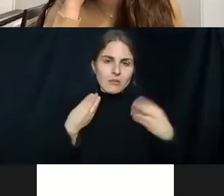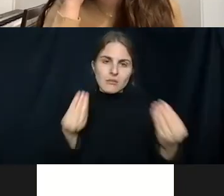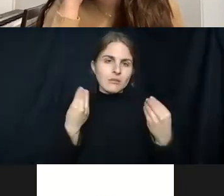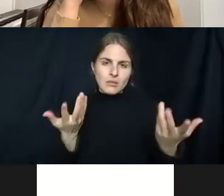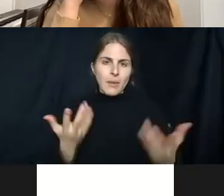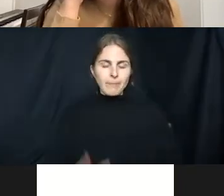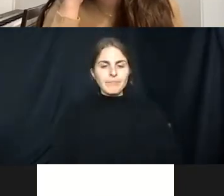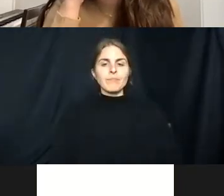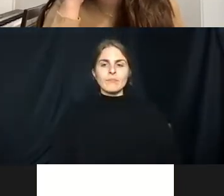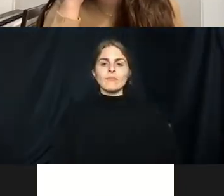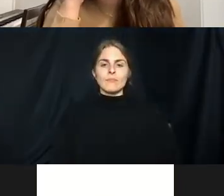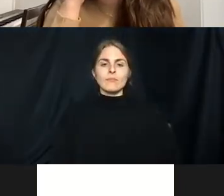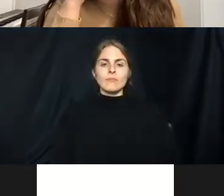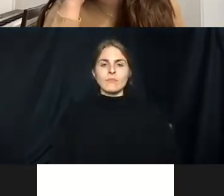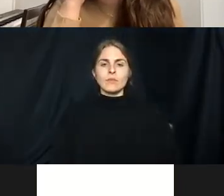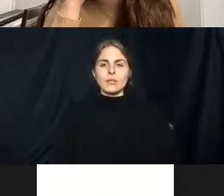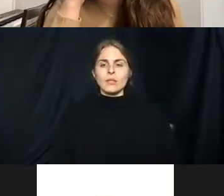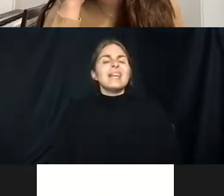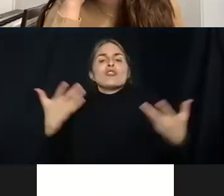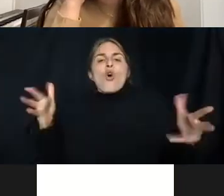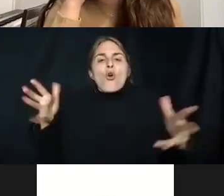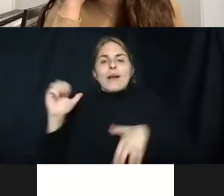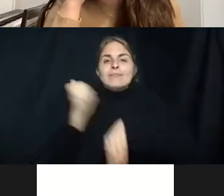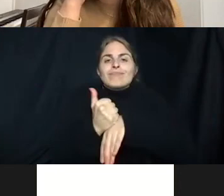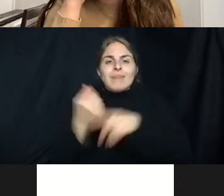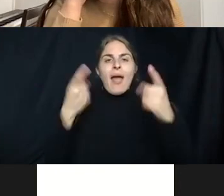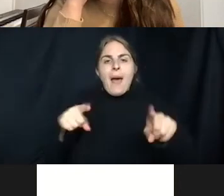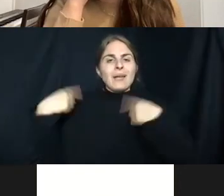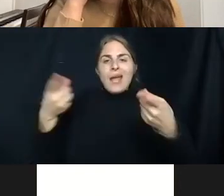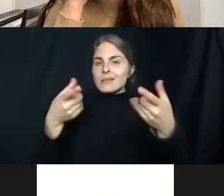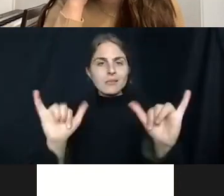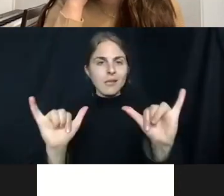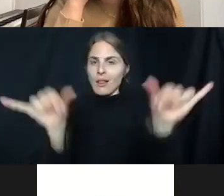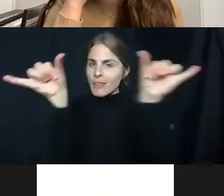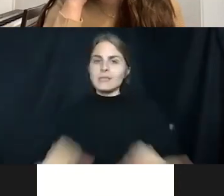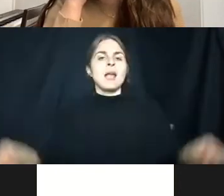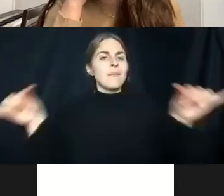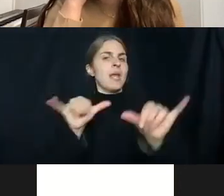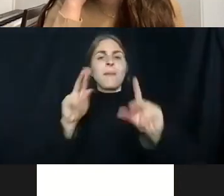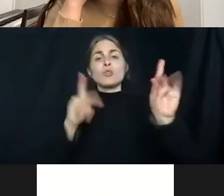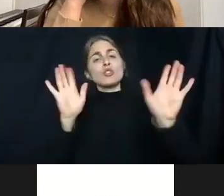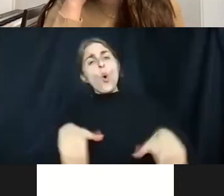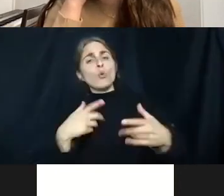of it. Because it's already occurred and it still hasn't made a difference, and people just keep doing the same thing.